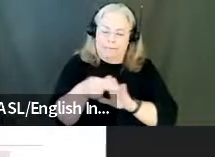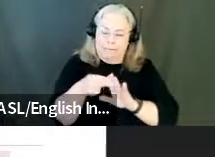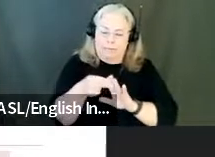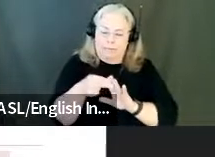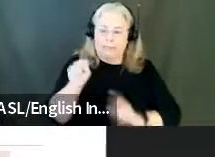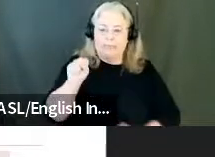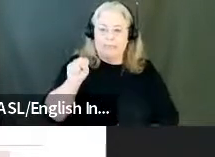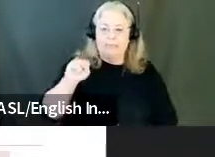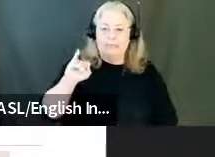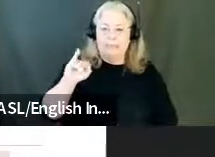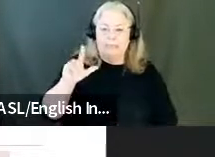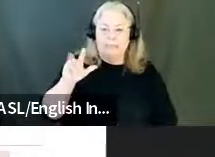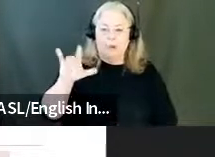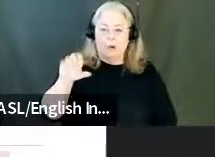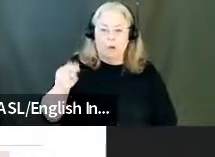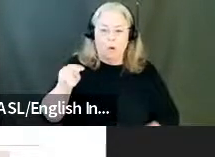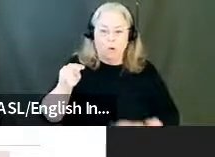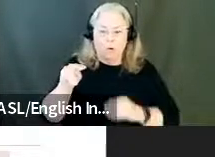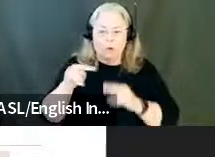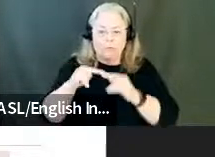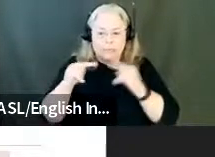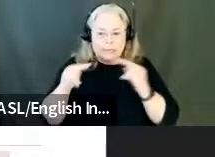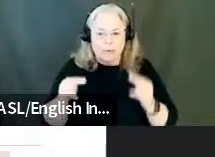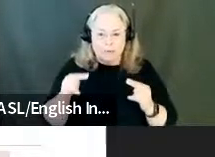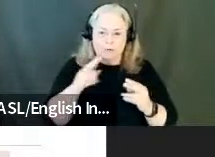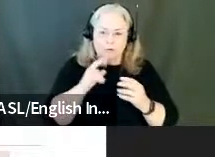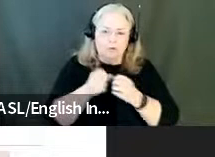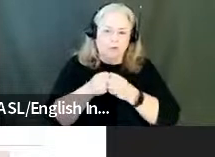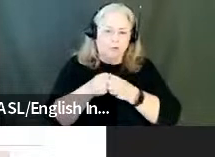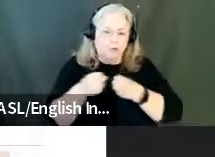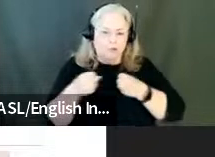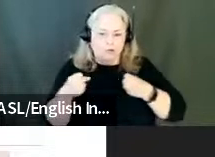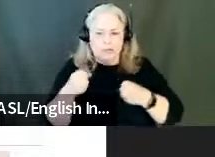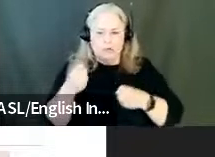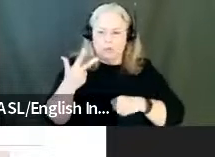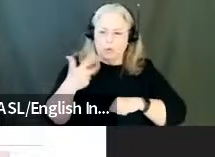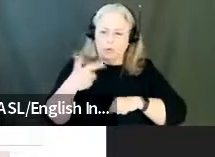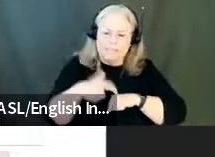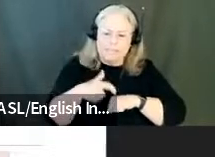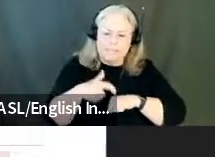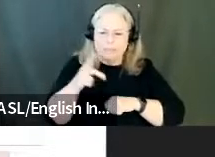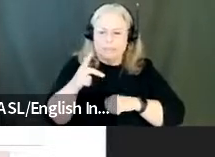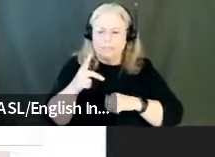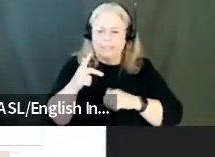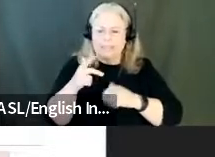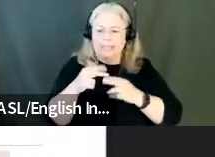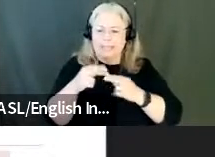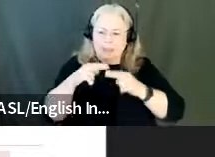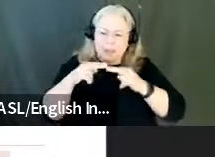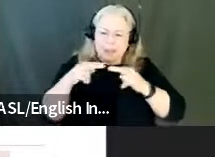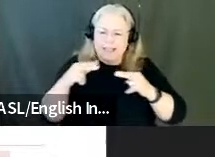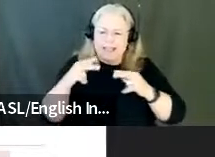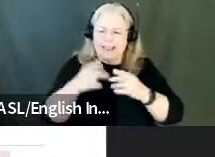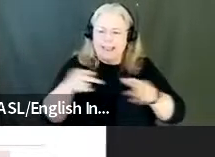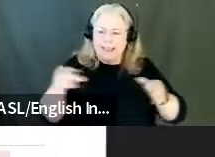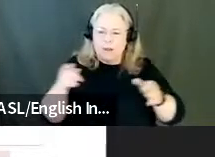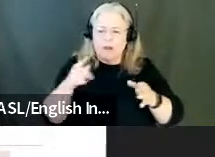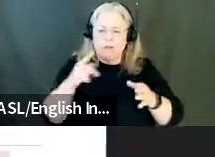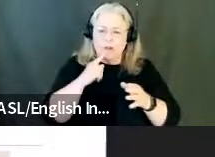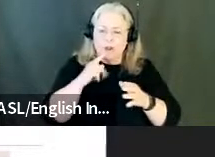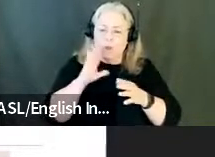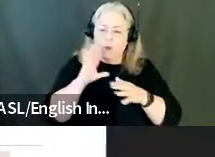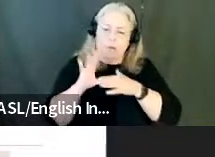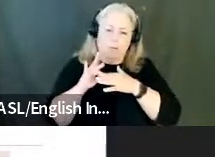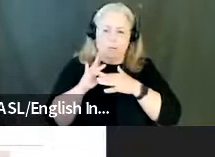that is you can wrap that around. You stretch it 3 times its length. When you wrap it around, it welds to